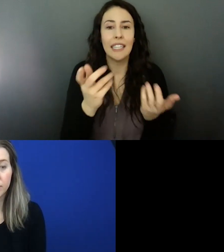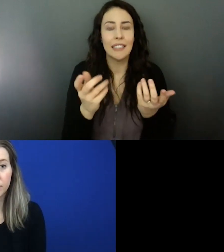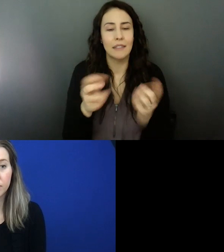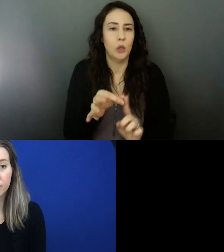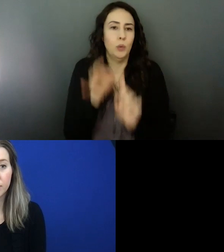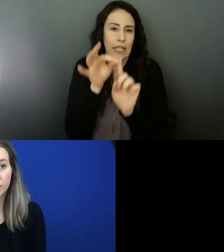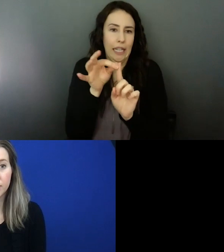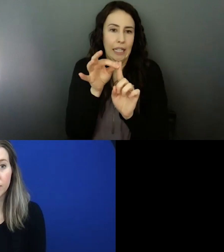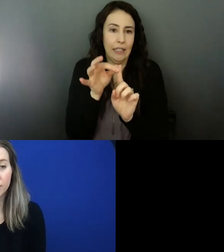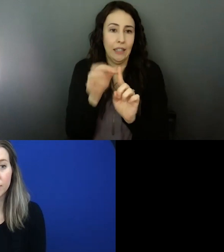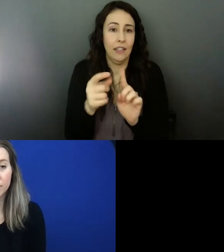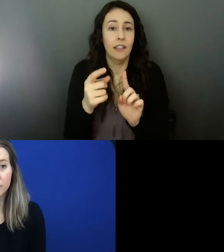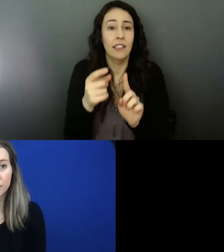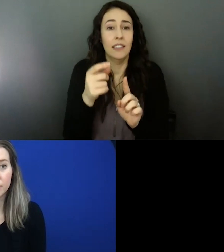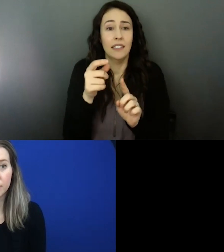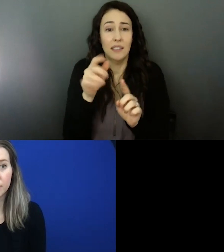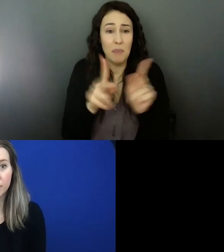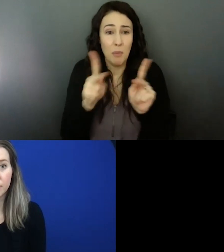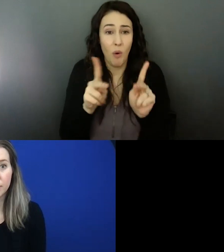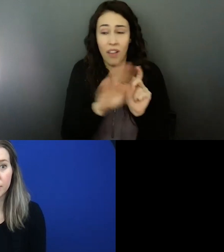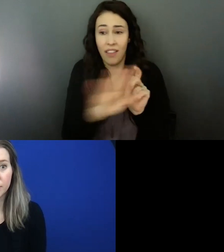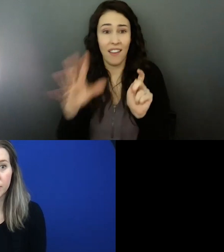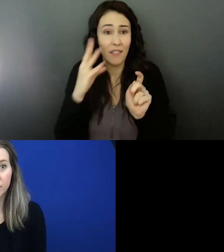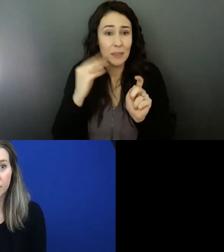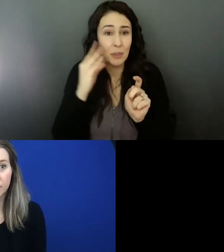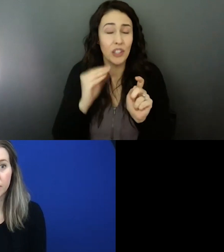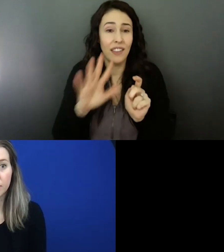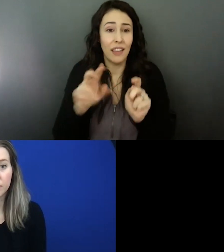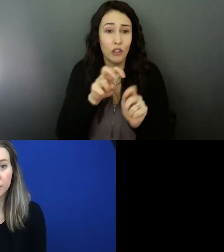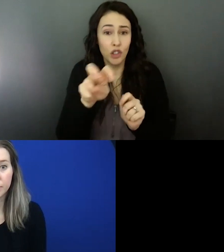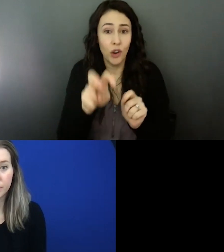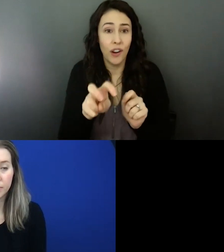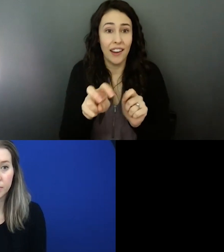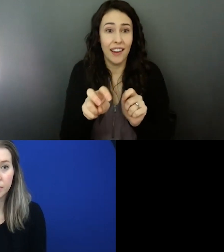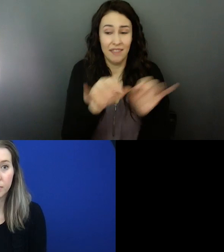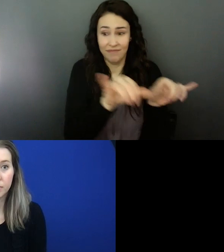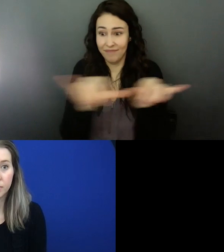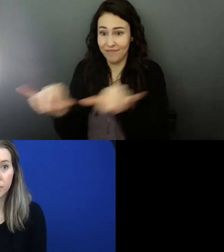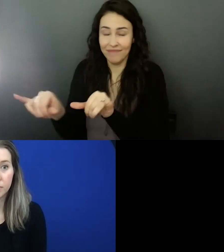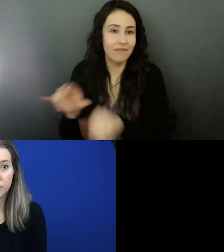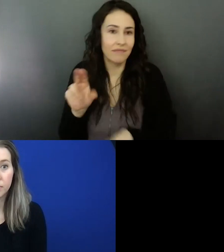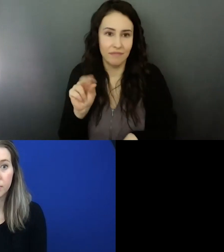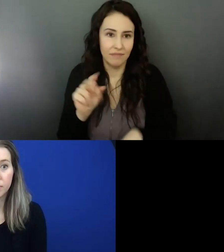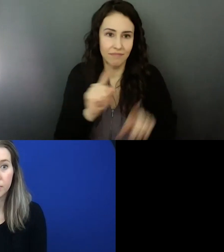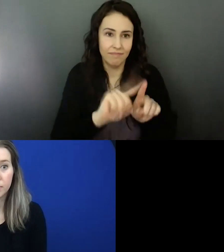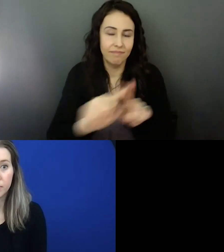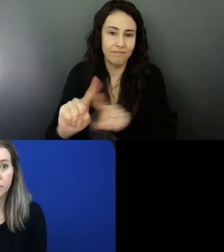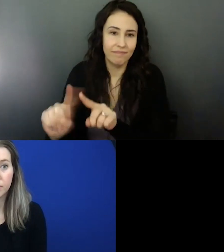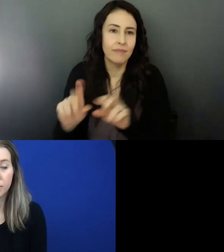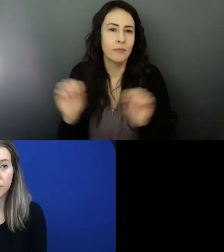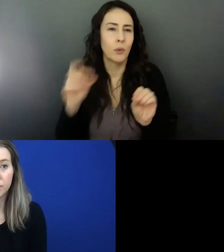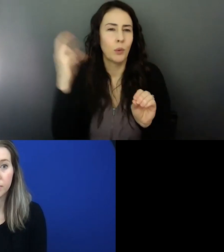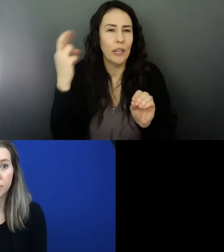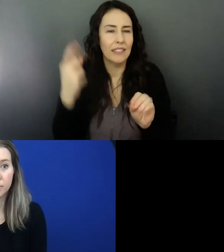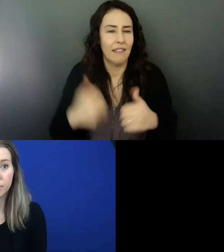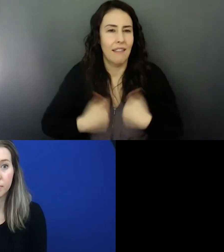person's journey is identical to another, right? And there's no reason that life events have to follow a particular